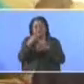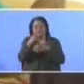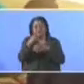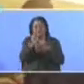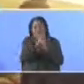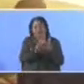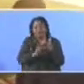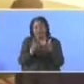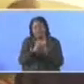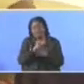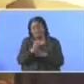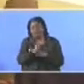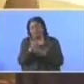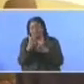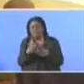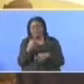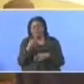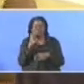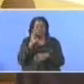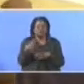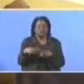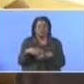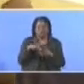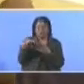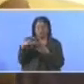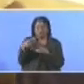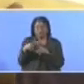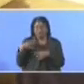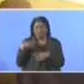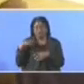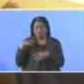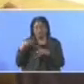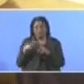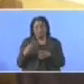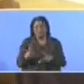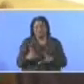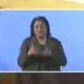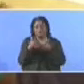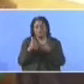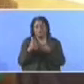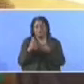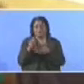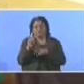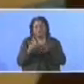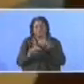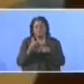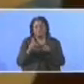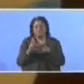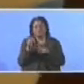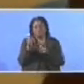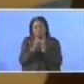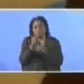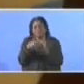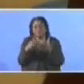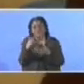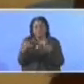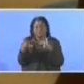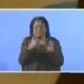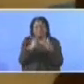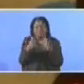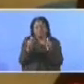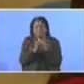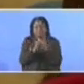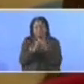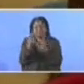chose to volunteer at the Rehabilitation Center to help the patients convey what they are battling with mentally. She also